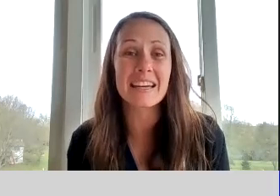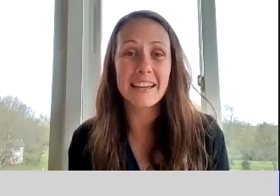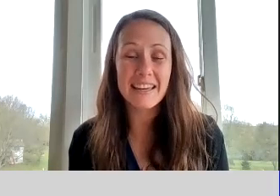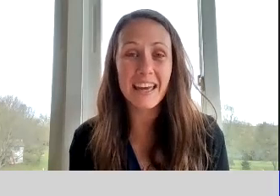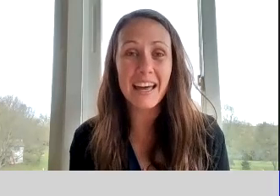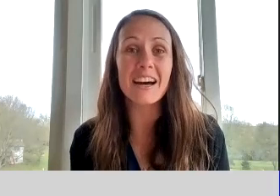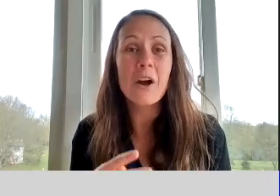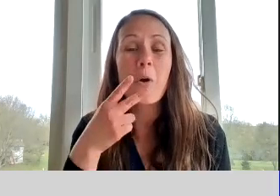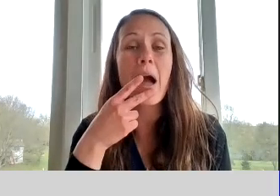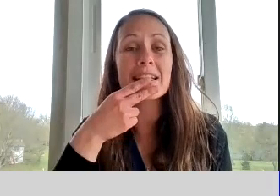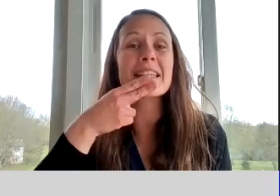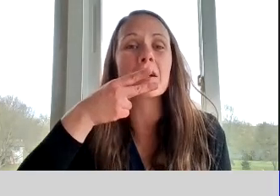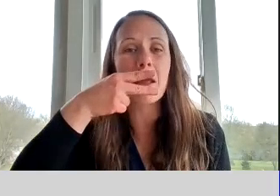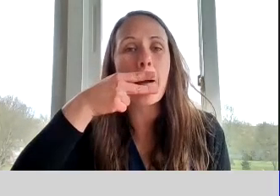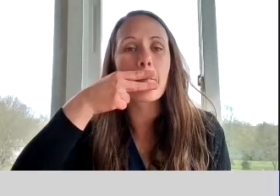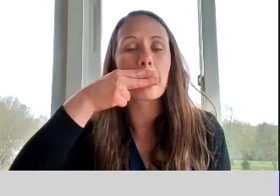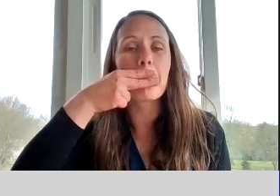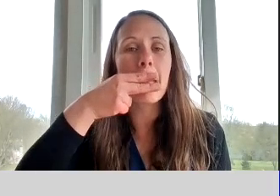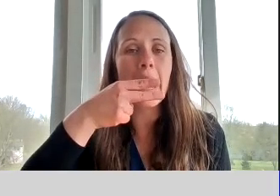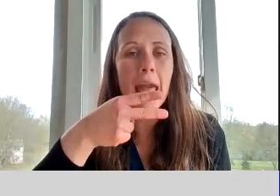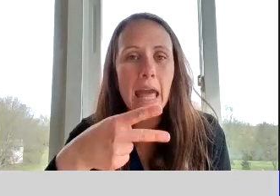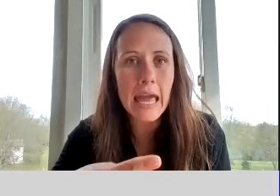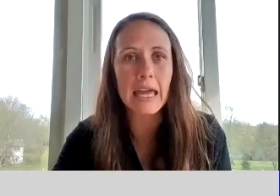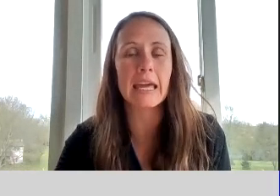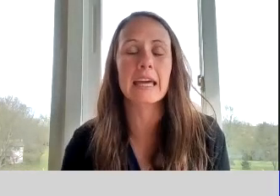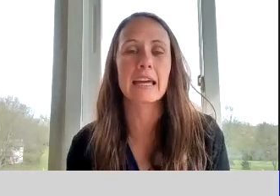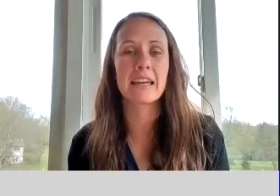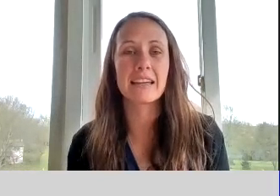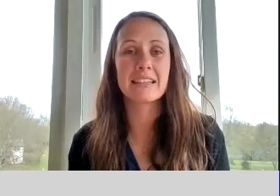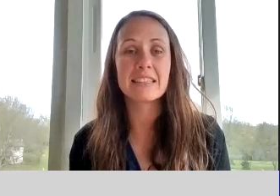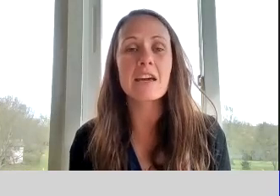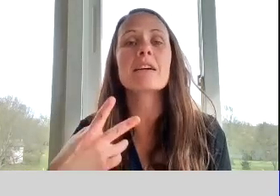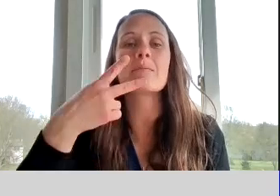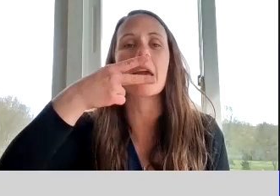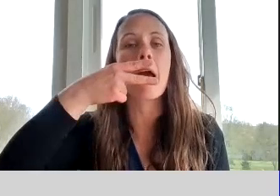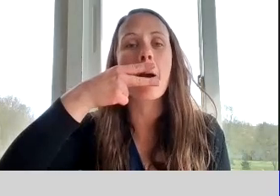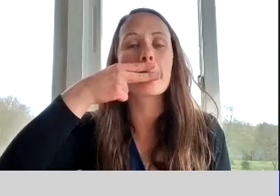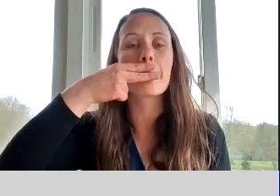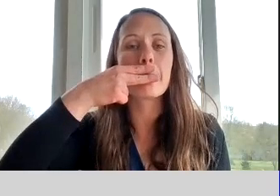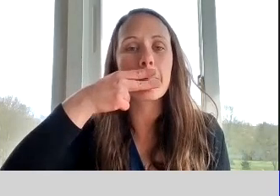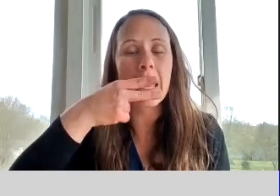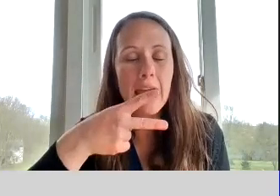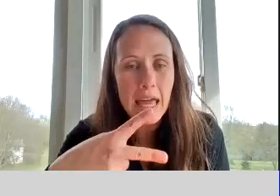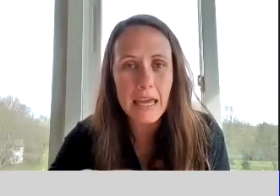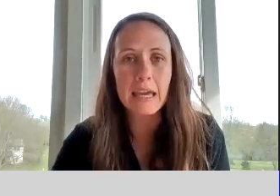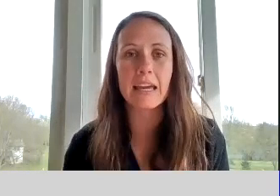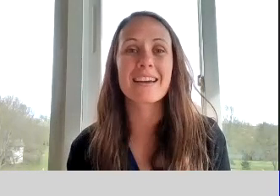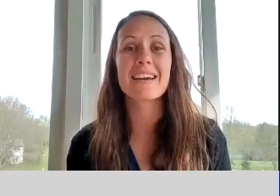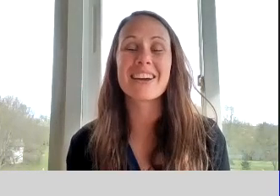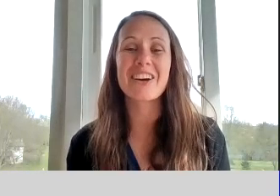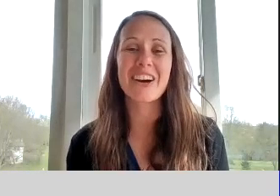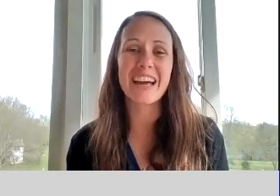Pig. Yeah, quiet sound. Pig. Say it with me.